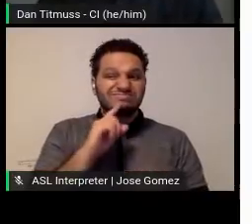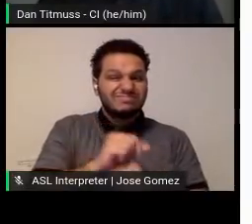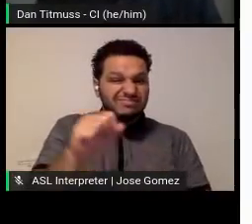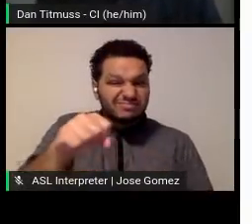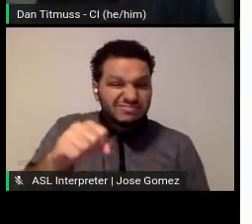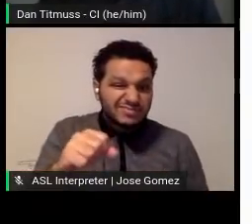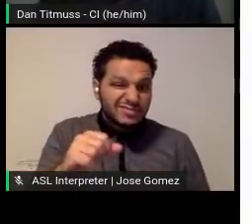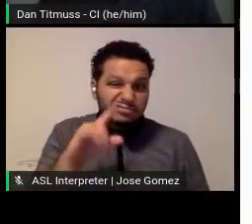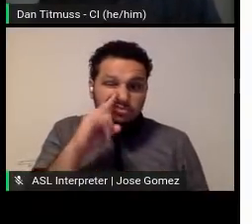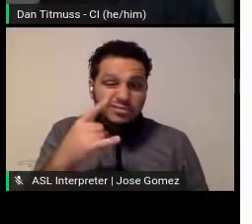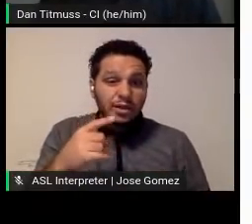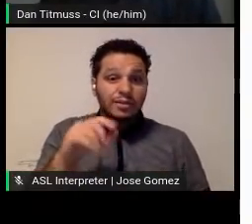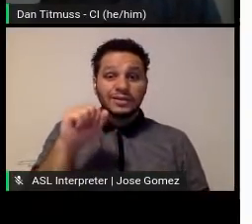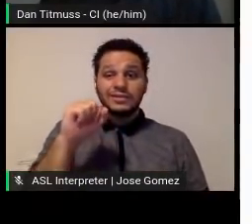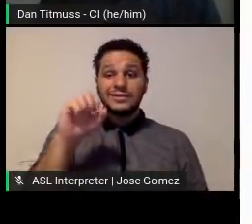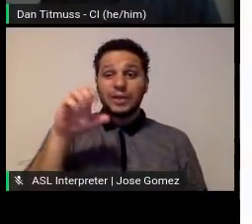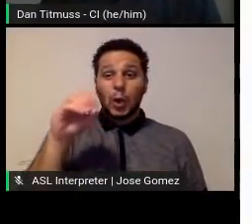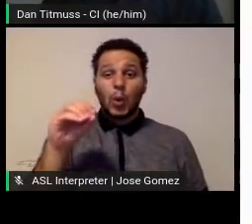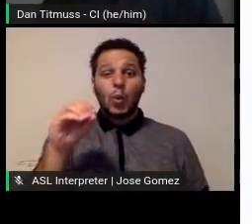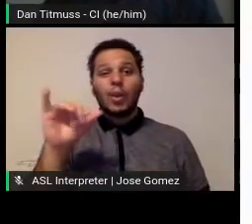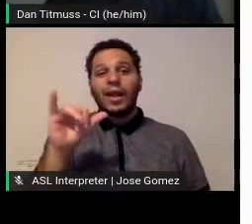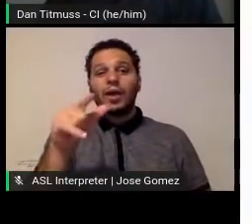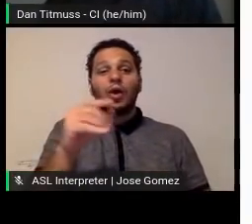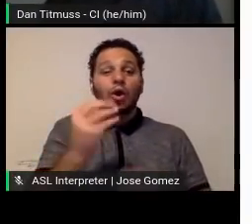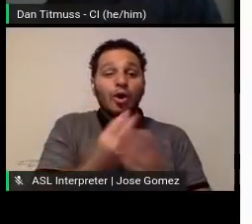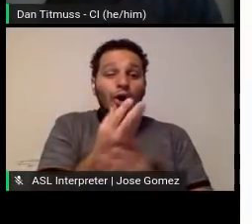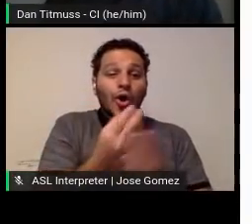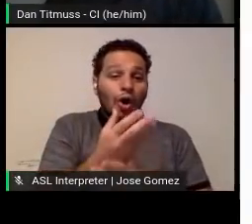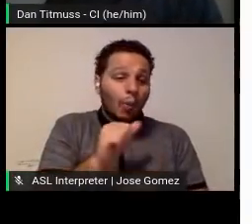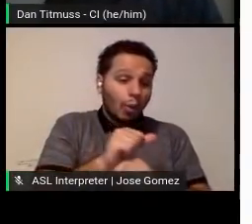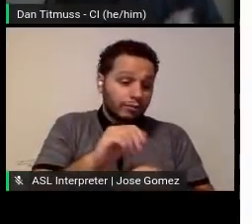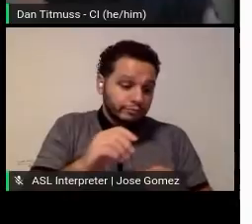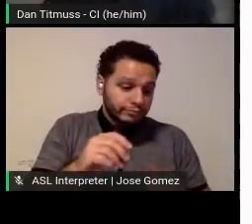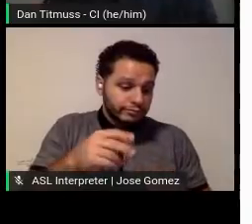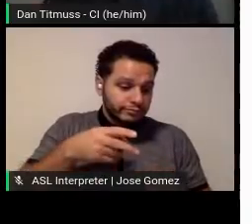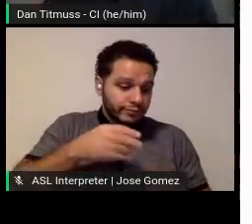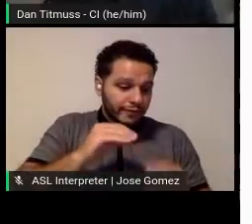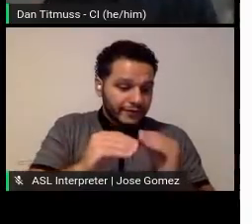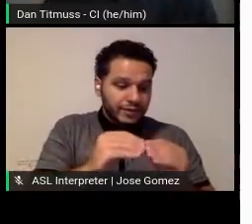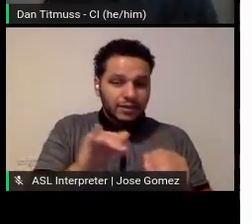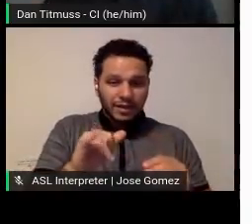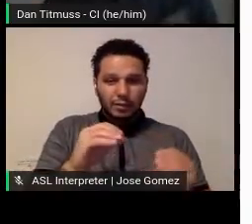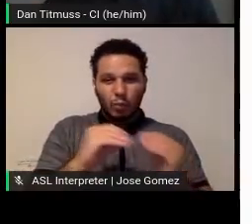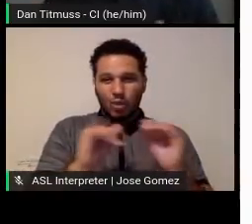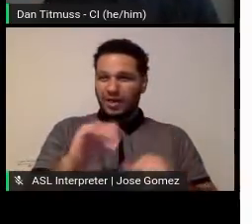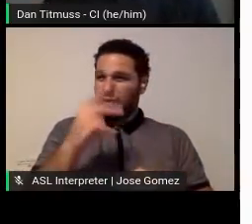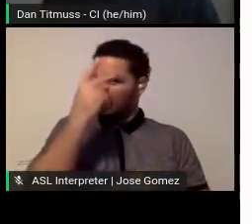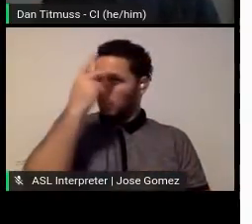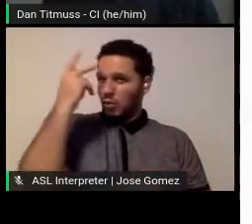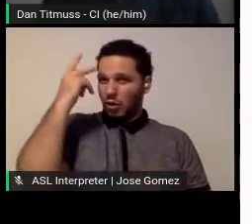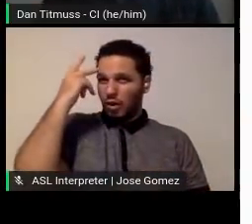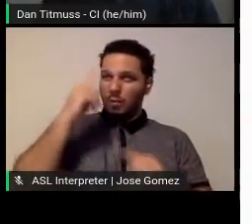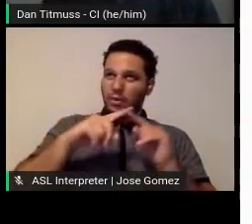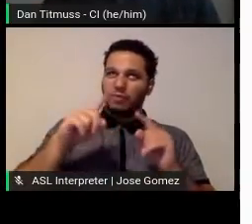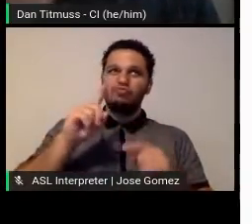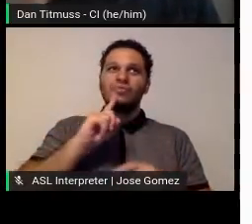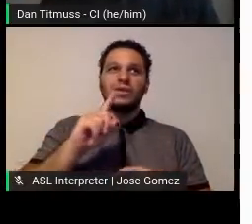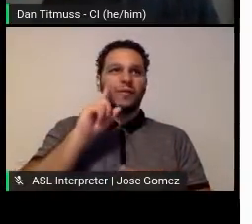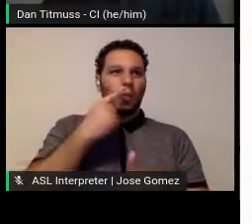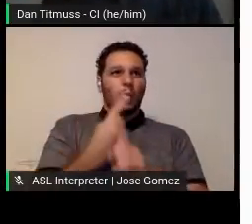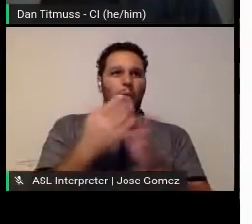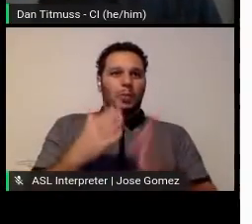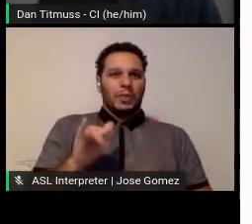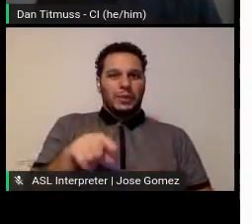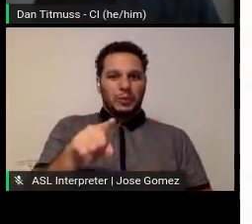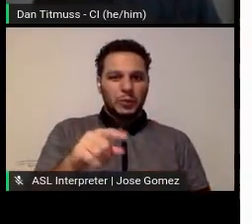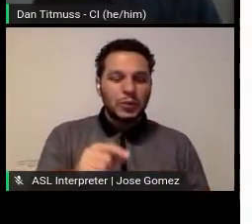is a lot like working on your garden. For those of us in New York, we've been told a garden is a lot like a park, but it's only for you. This is why I've got